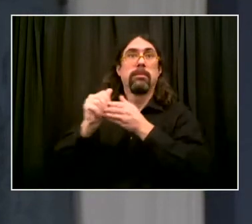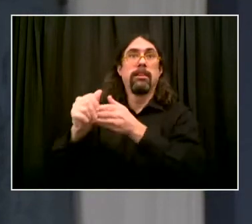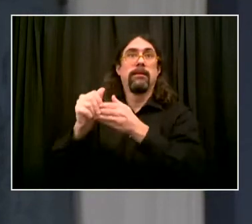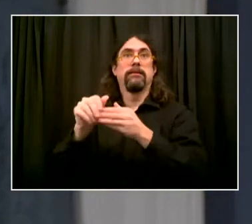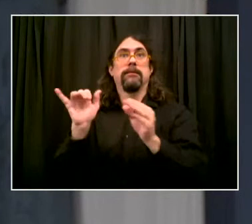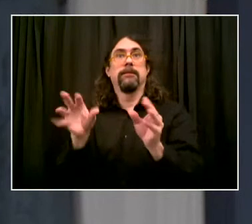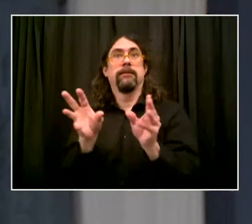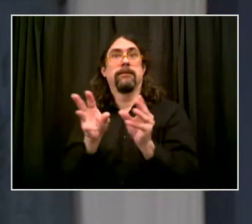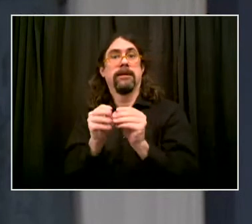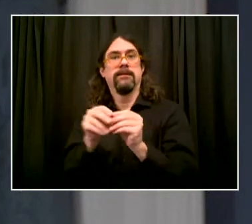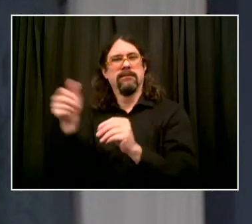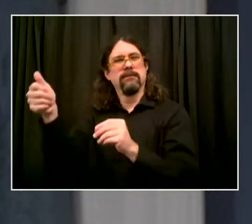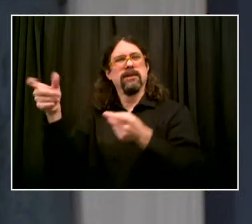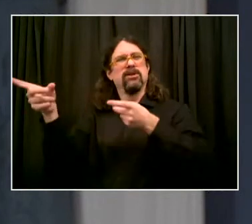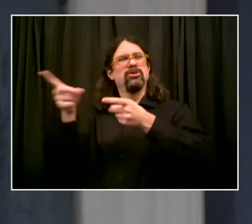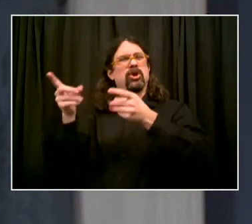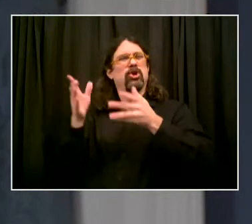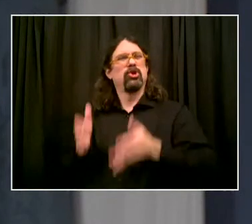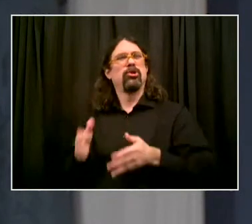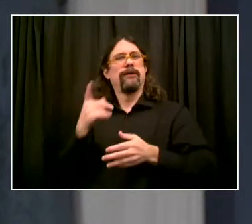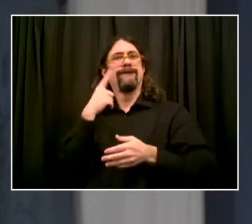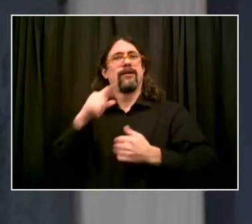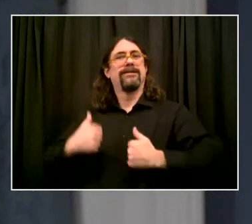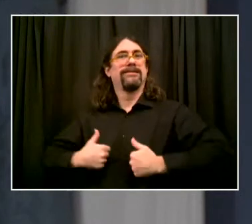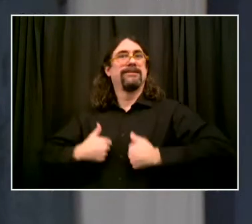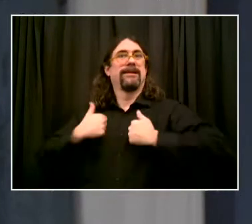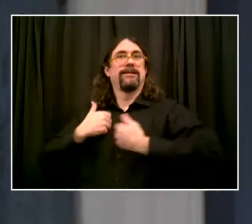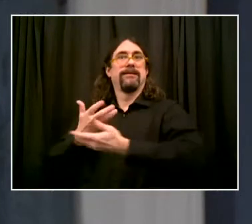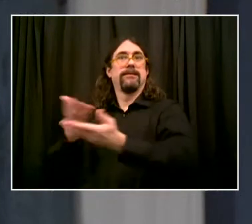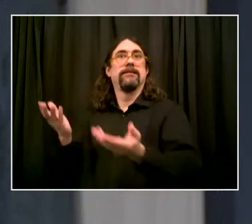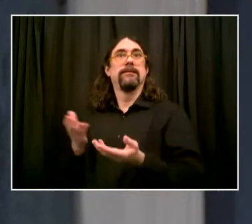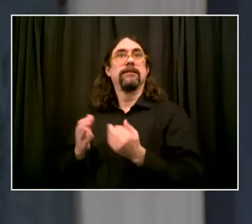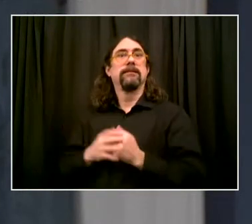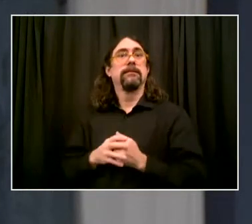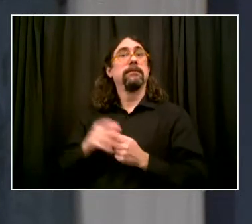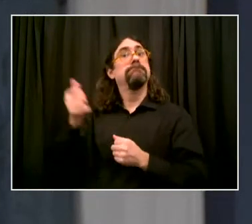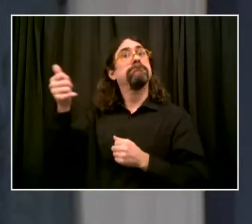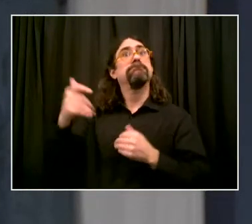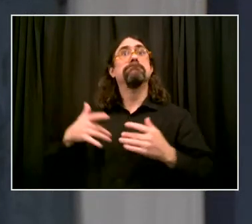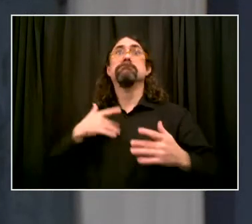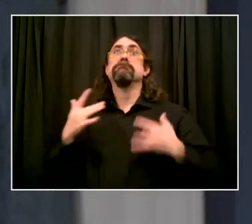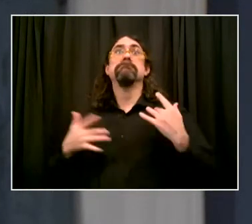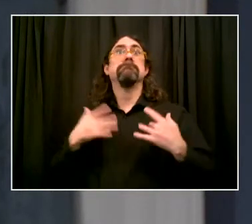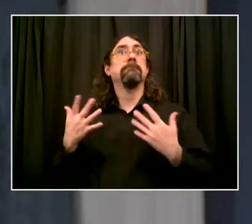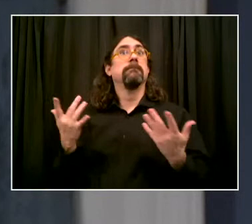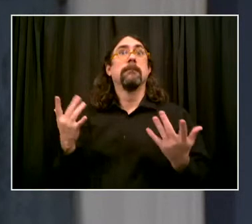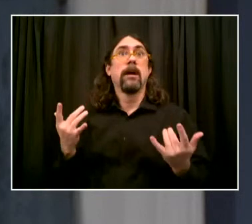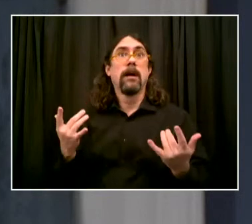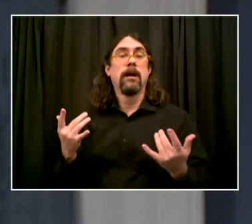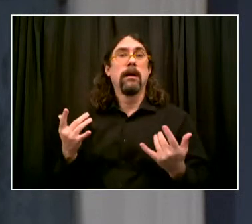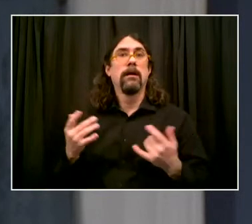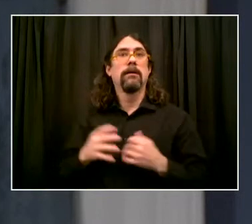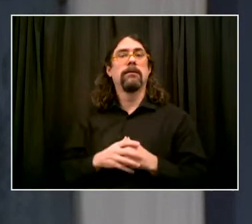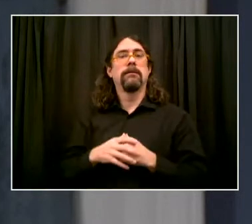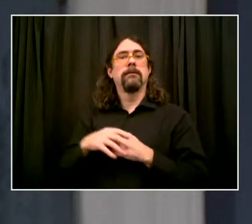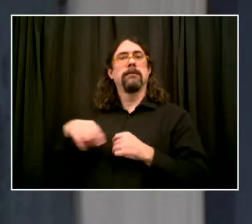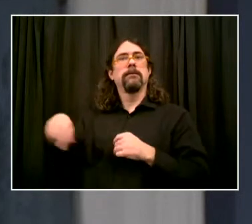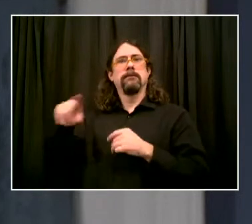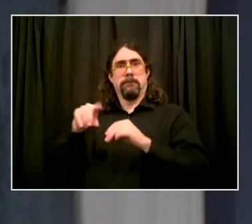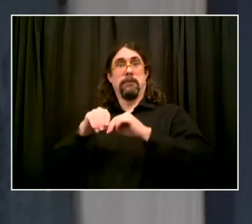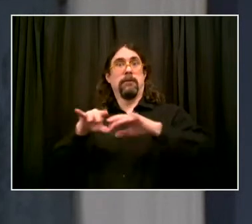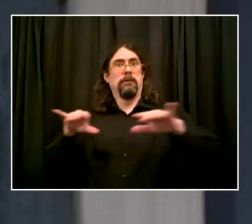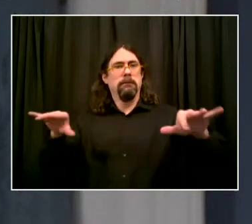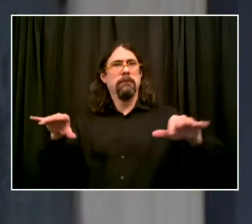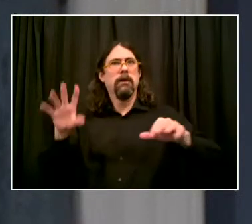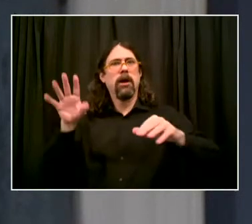more. Ms. Kenner brought along one of her elder neighbors, a resident of Van Dyke for over 40 years, who